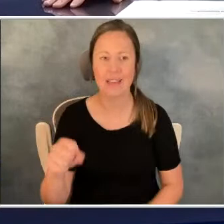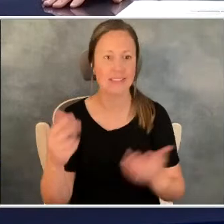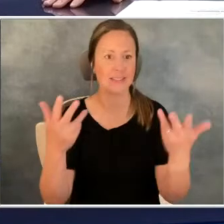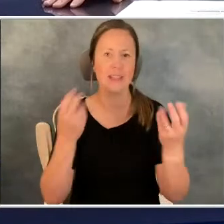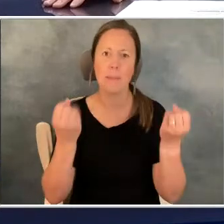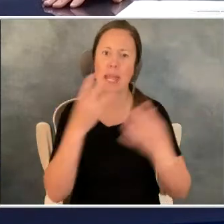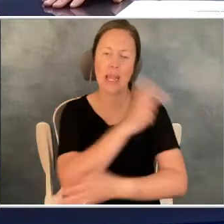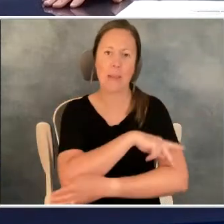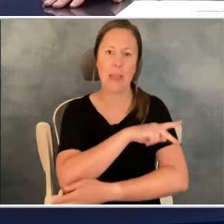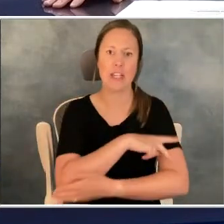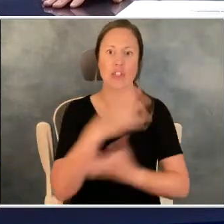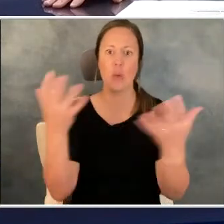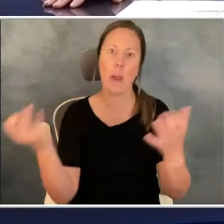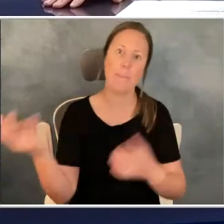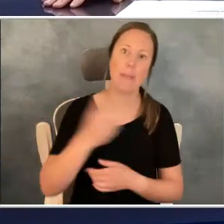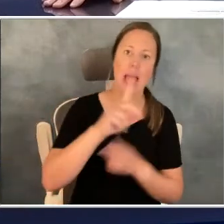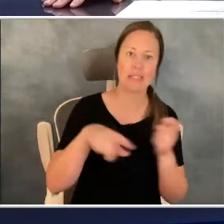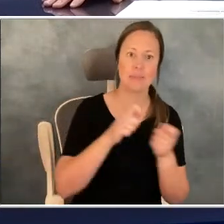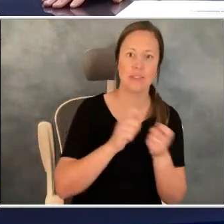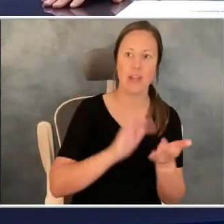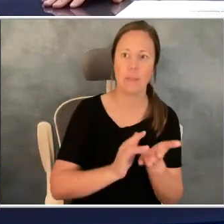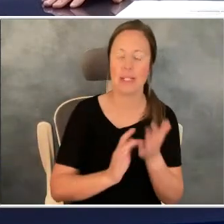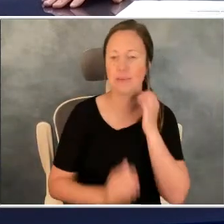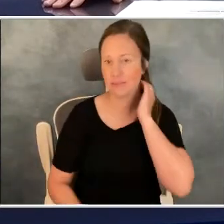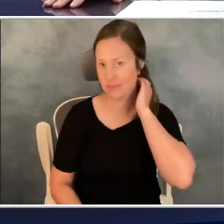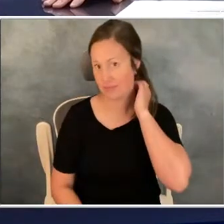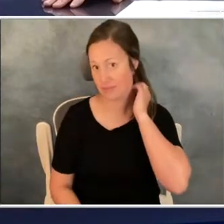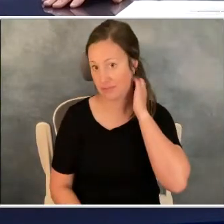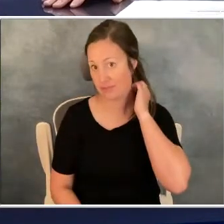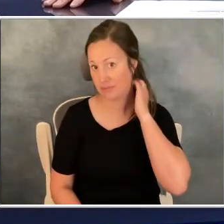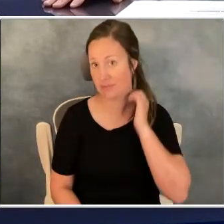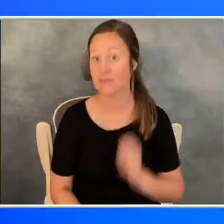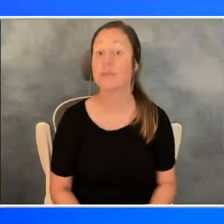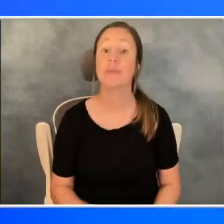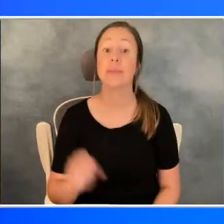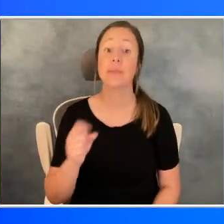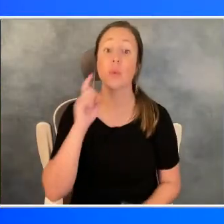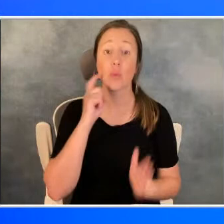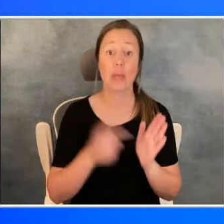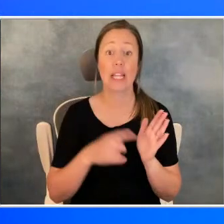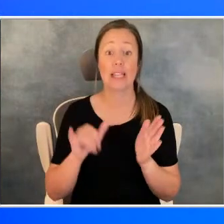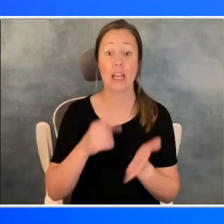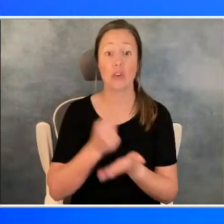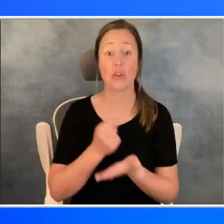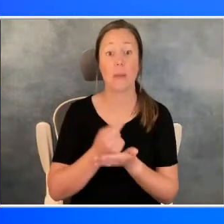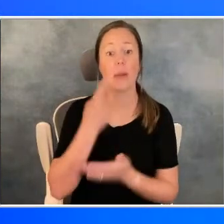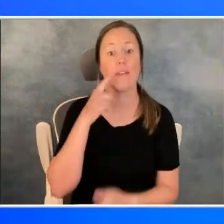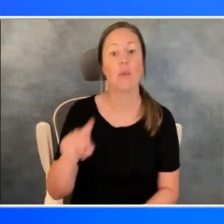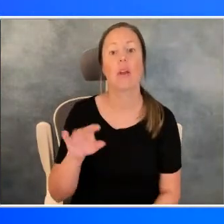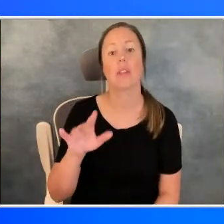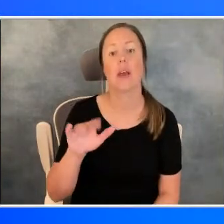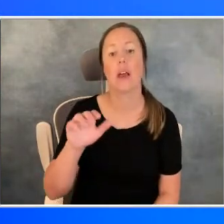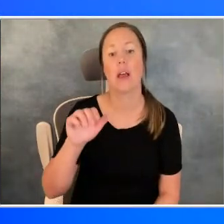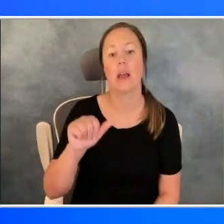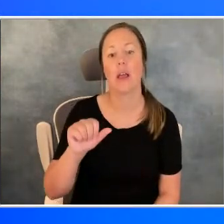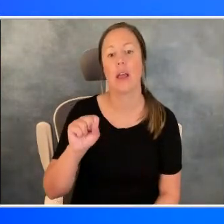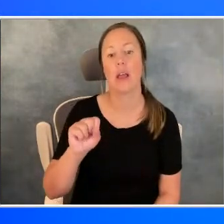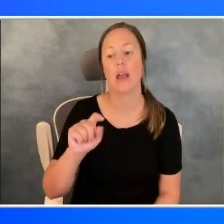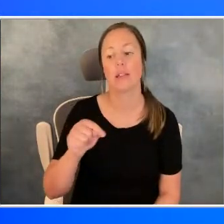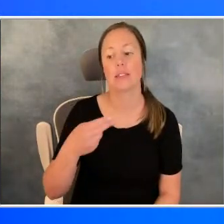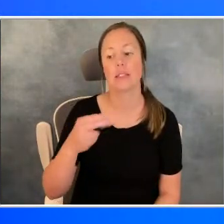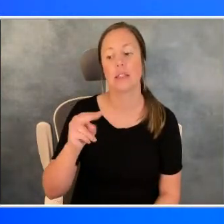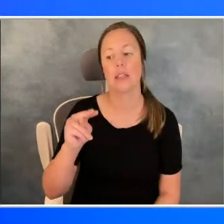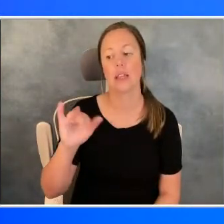on the product. Well, actually, and I recognize that product as a treatment for myasthenia gravis. And back to your